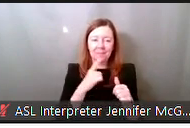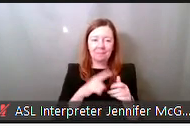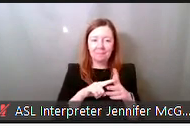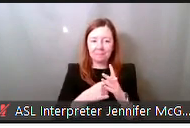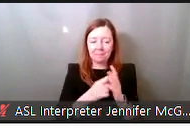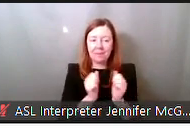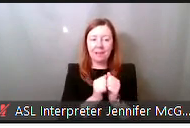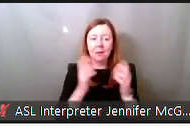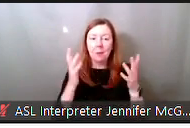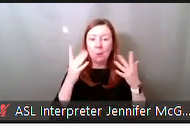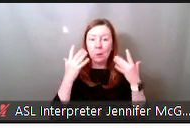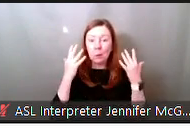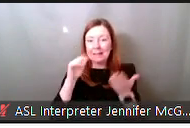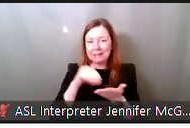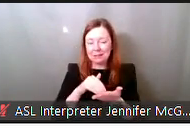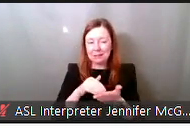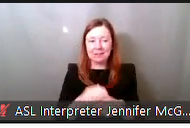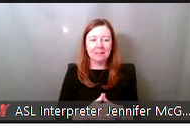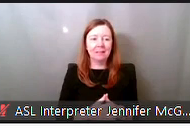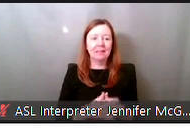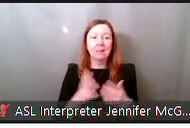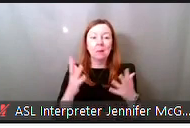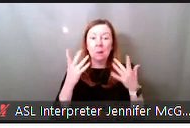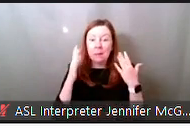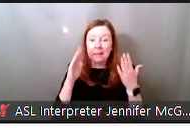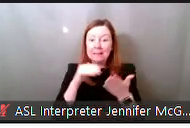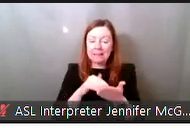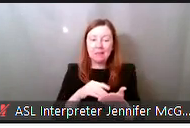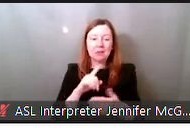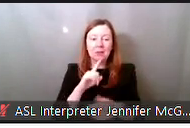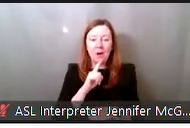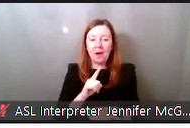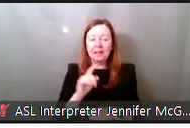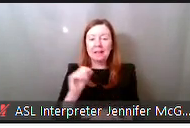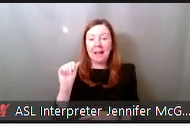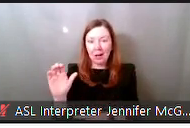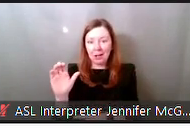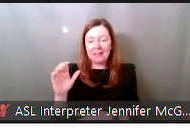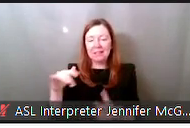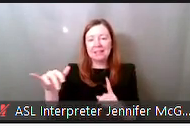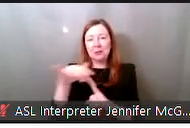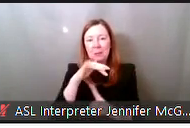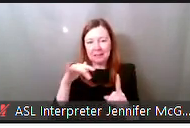With our cooling centers. Cooling centers are air-conditioned spaces.